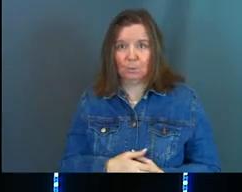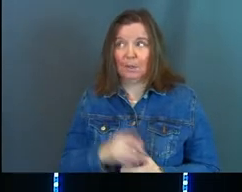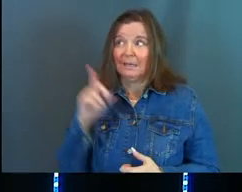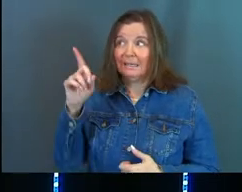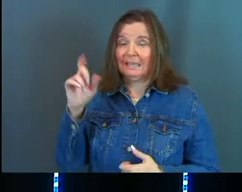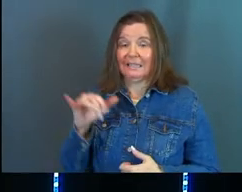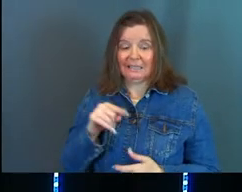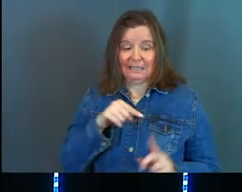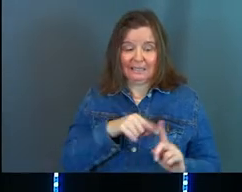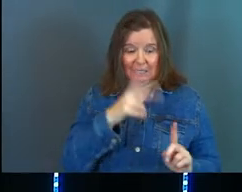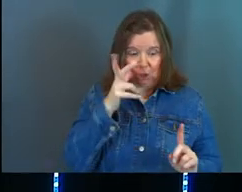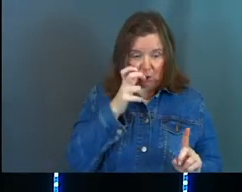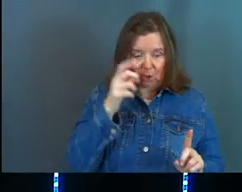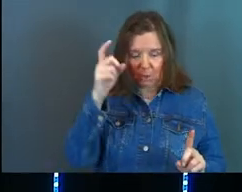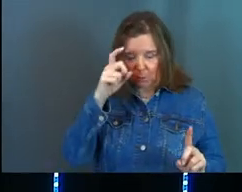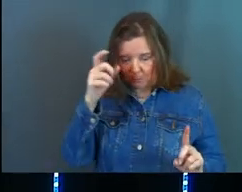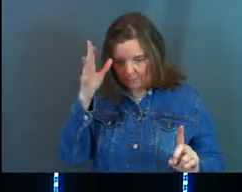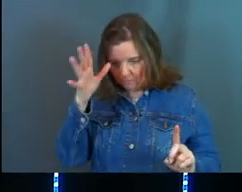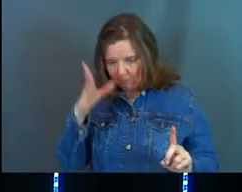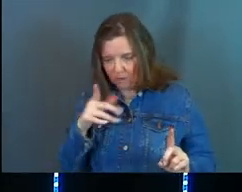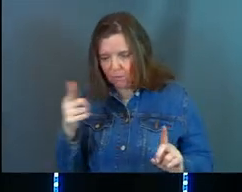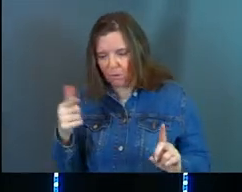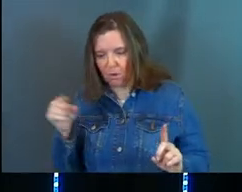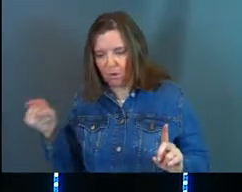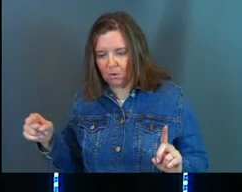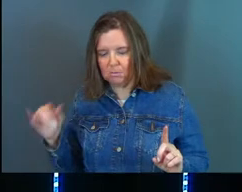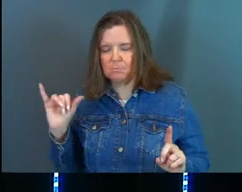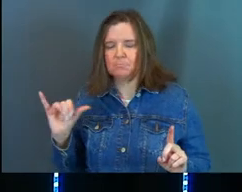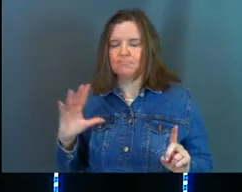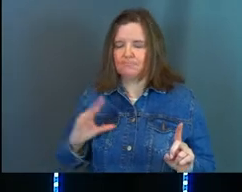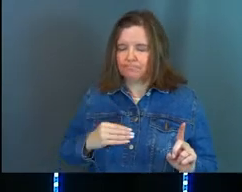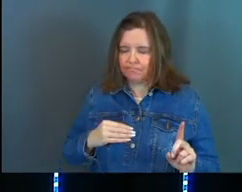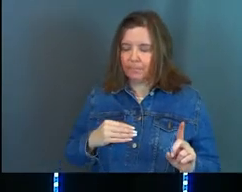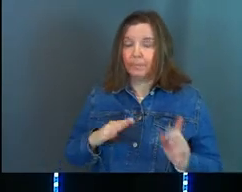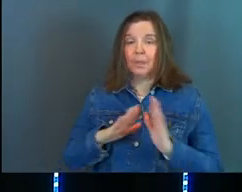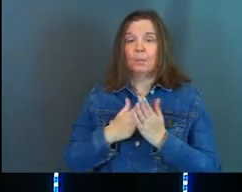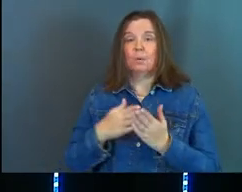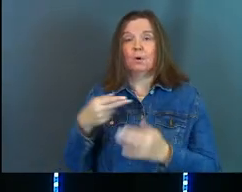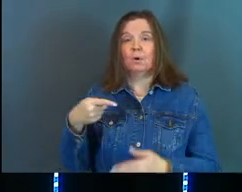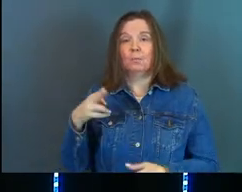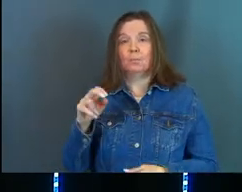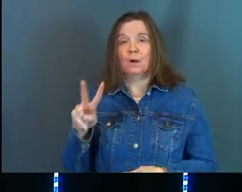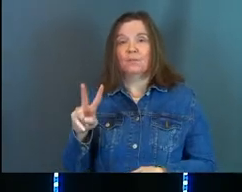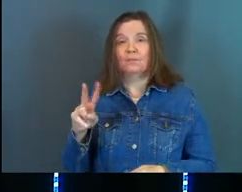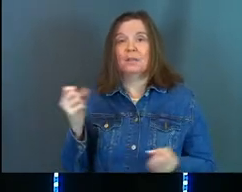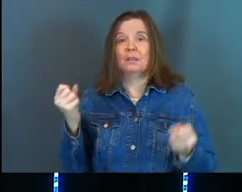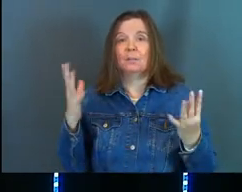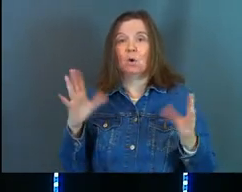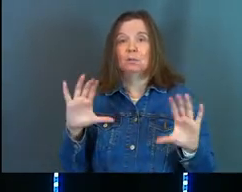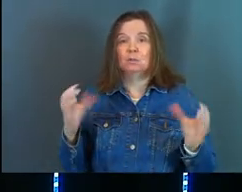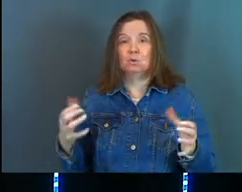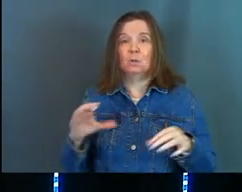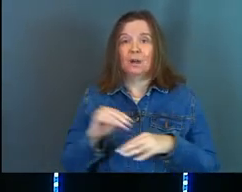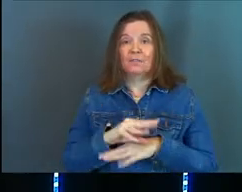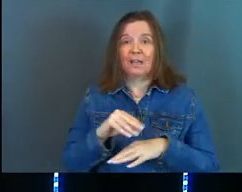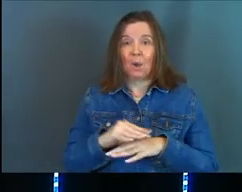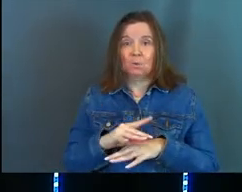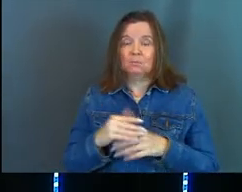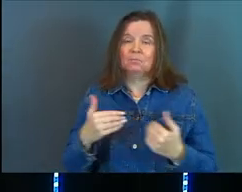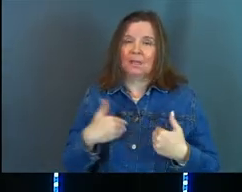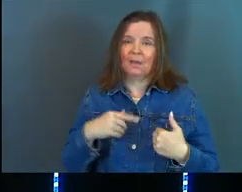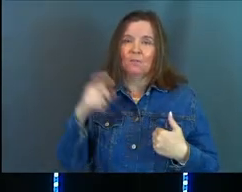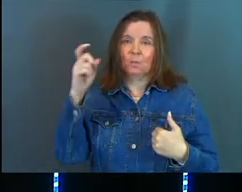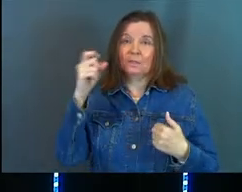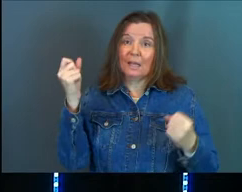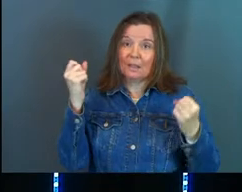he needed it, and he heard the wisdom in his father-in-law. Book of Proverbs says, in the multitude of counsel, there's wisdom. In